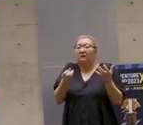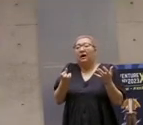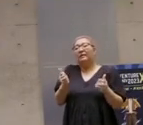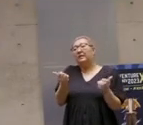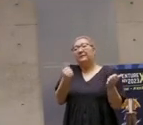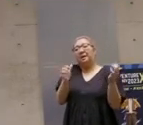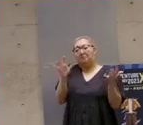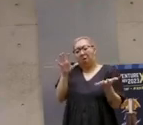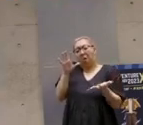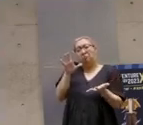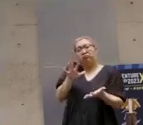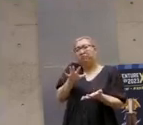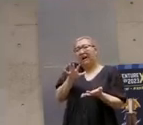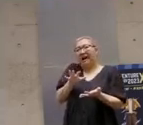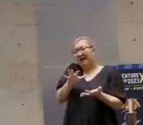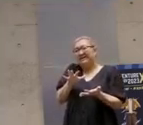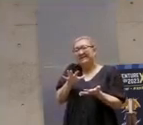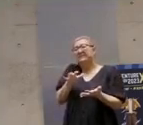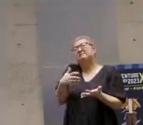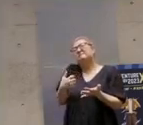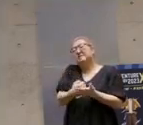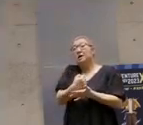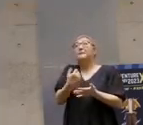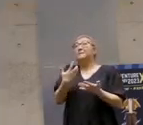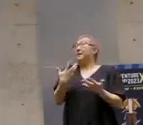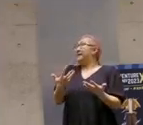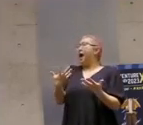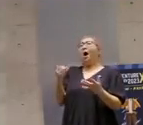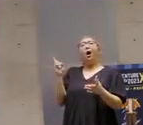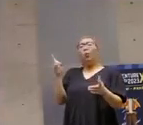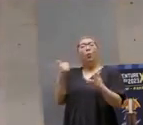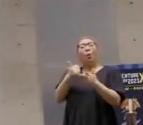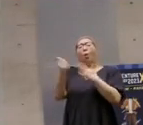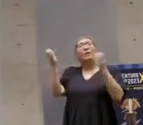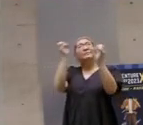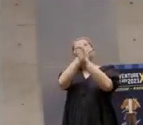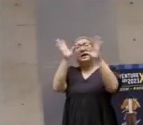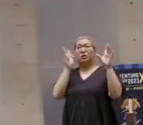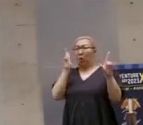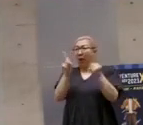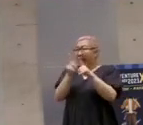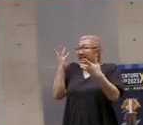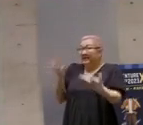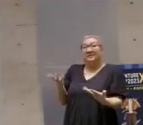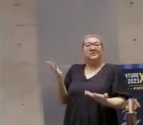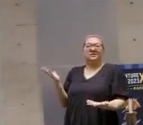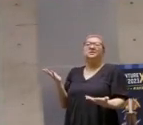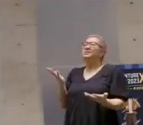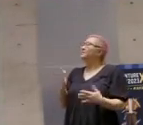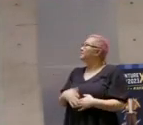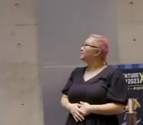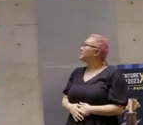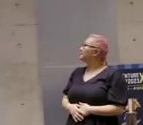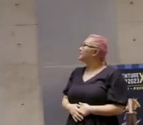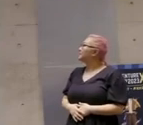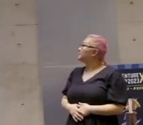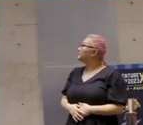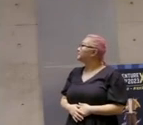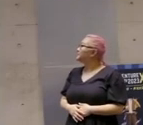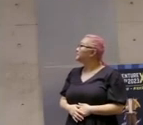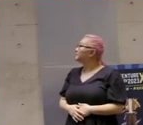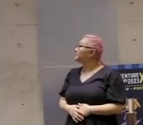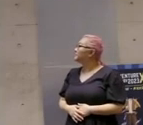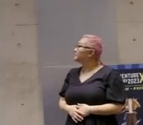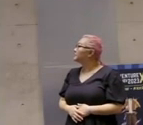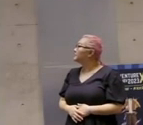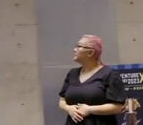just such a pleasure to be able to go back, because this is what we kind of always imagined it was going to look like. As I picked myself up, all I could